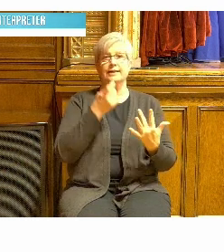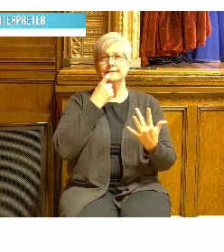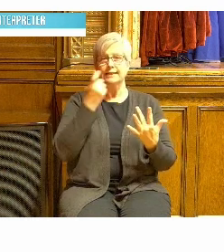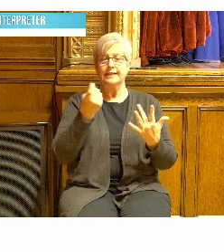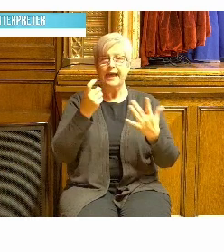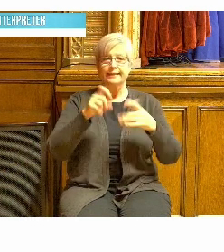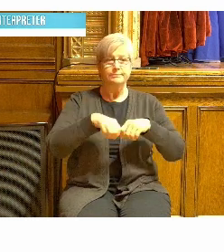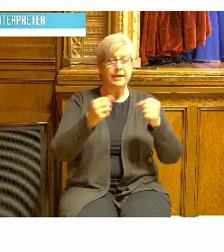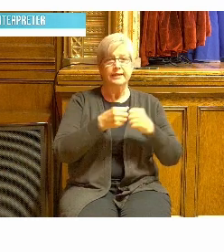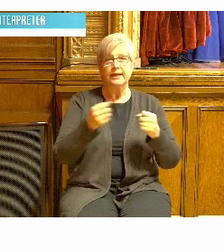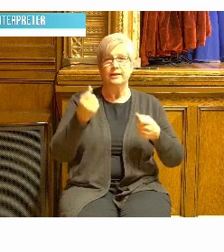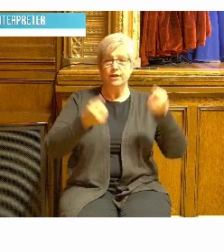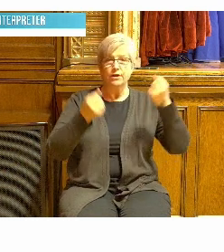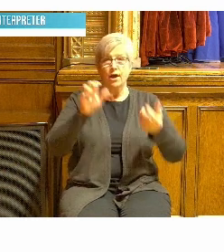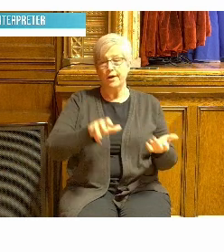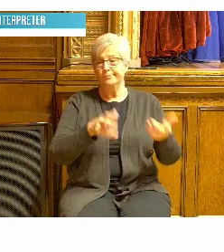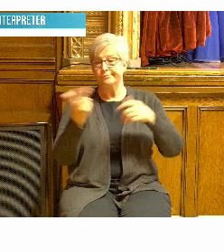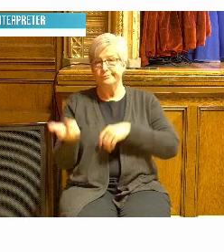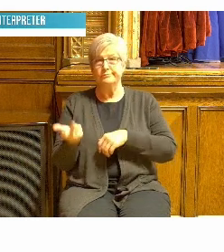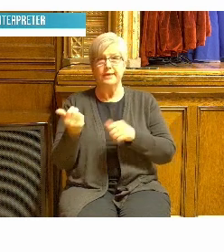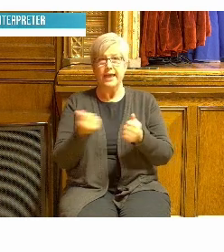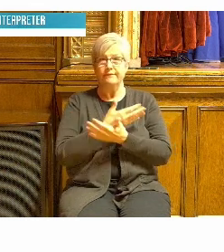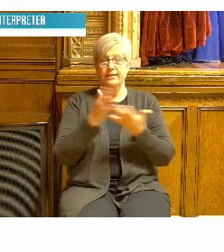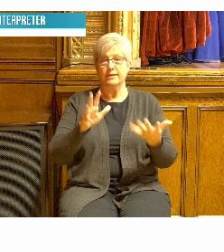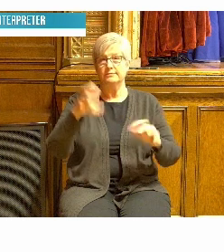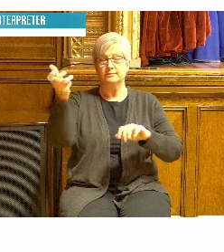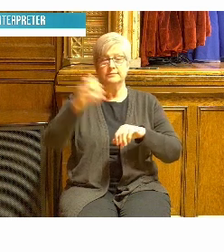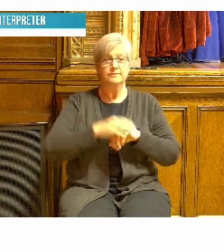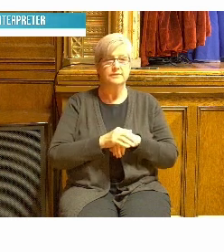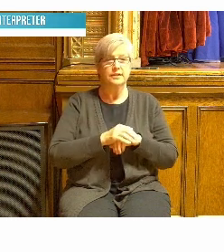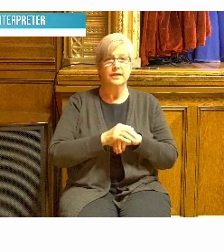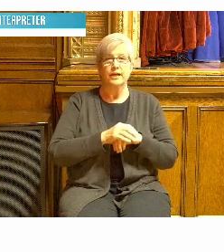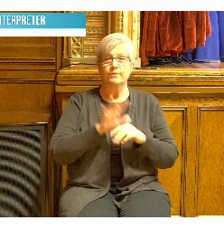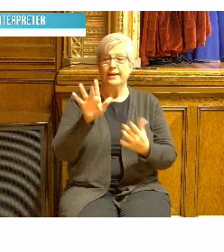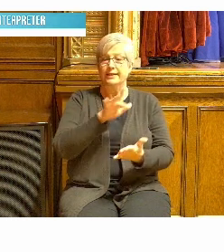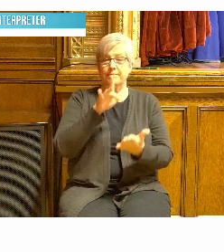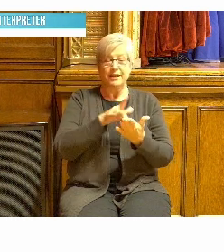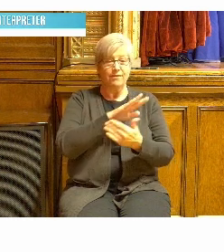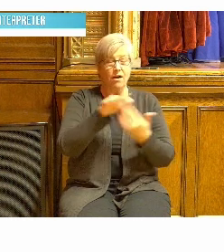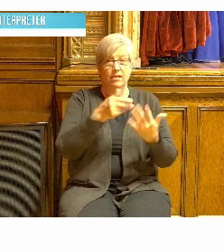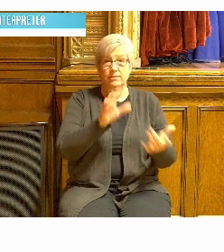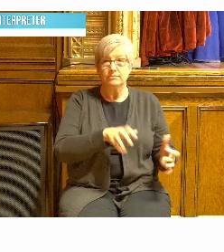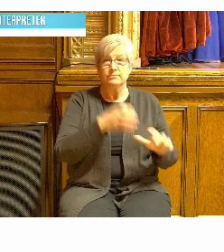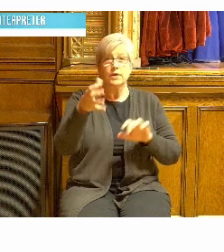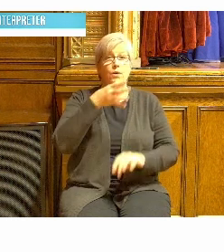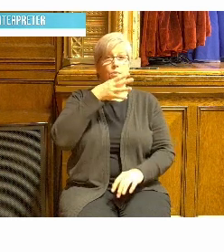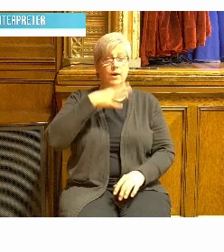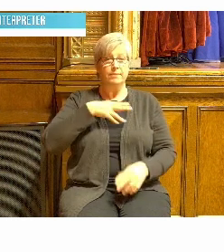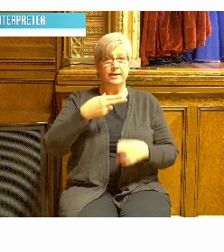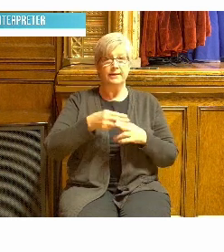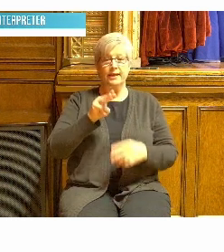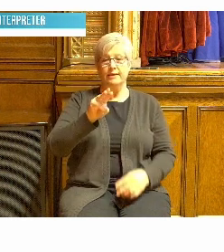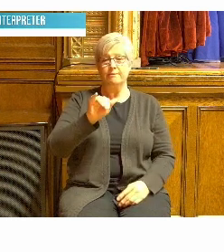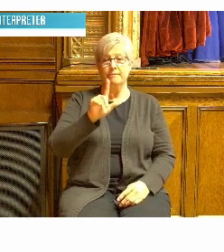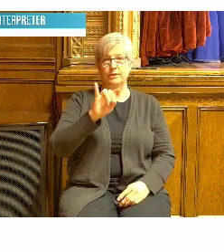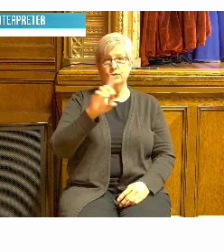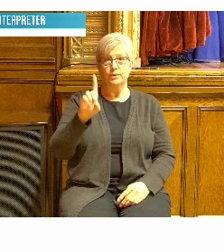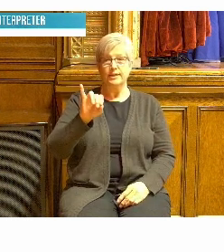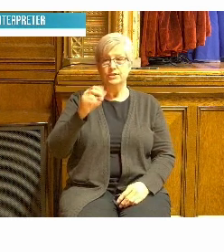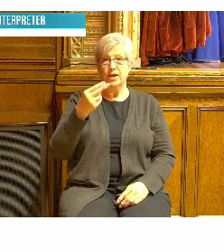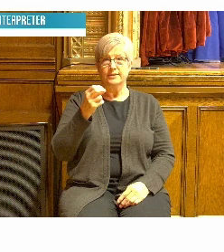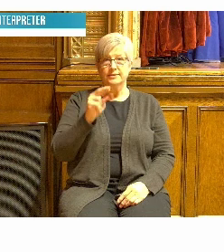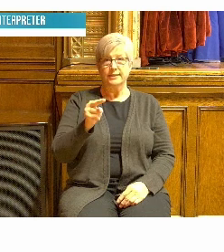glass, overturned cars, and everything else. Right in the middle of everything, a woman named Mildred Johnson borrows